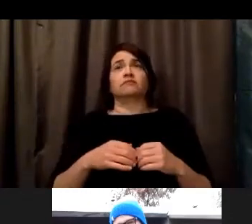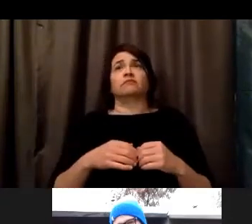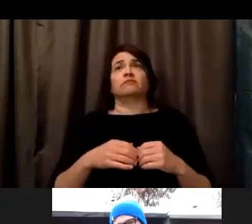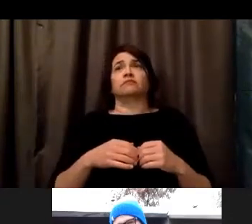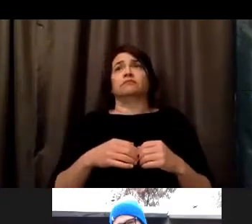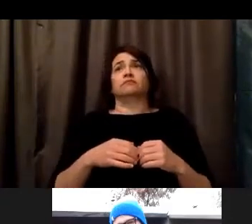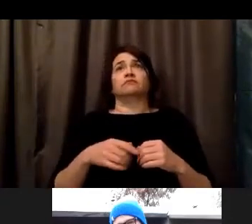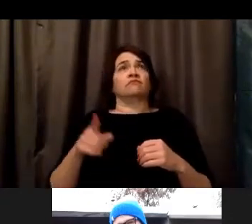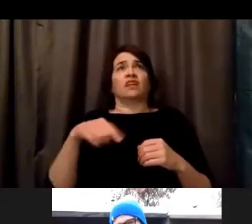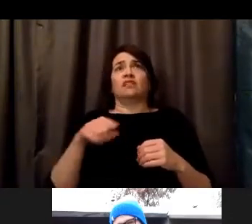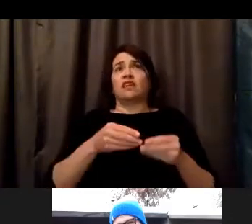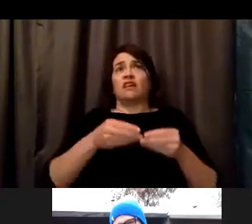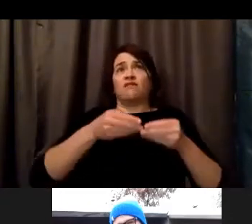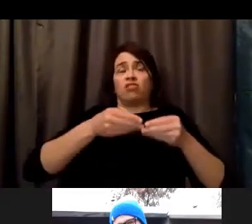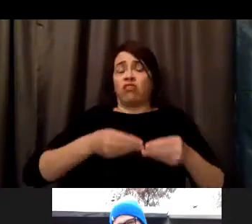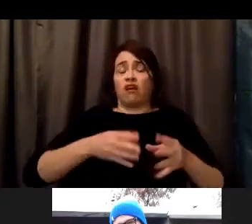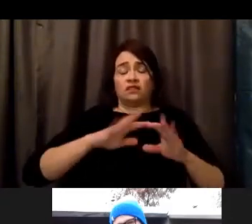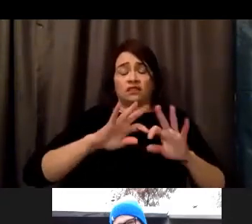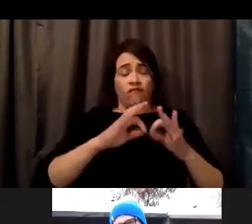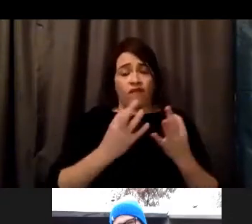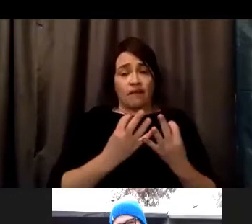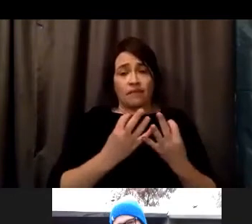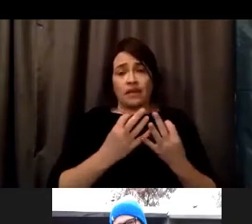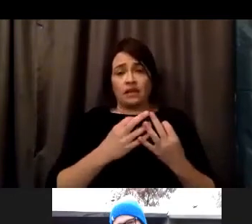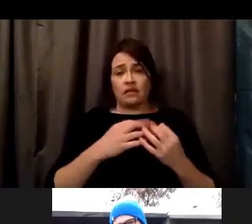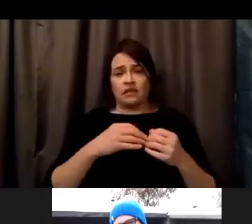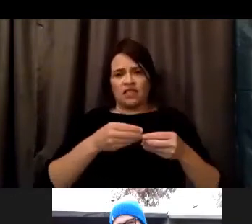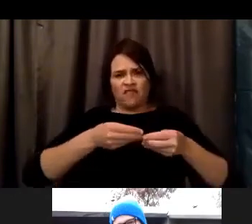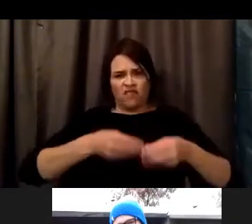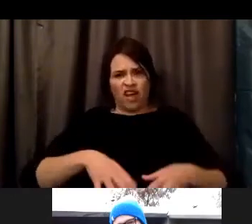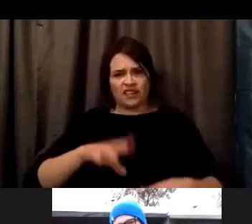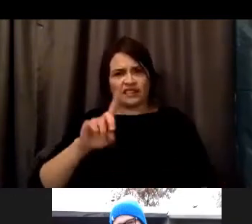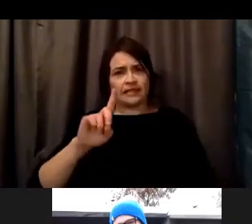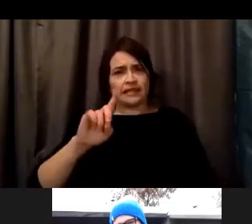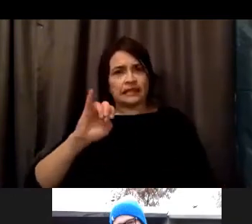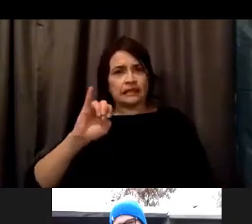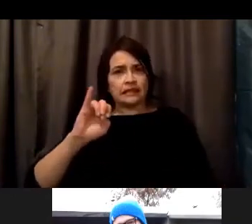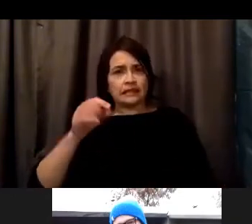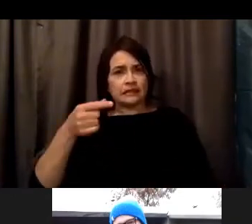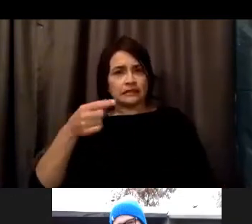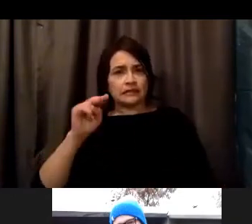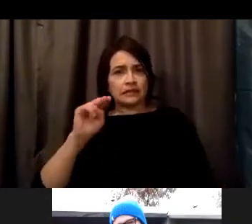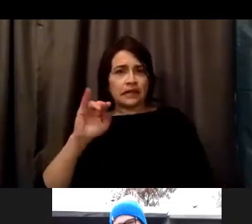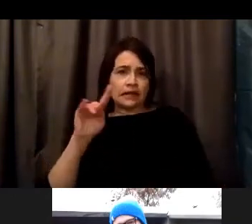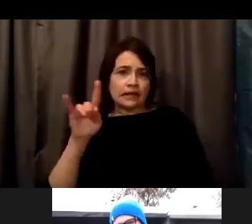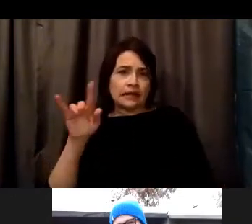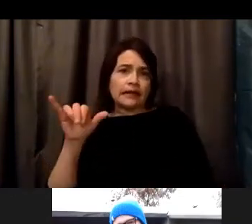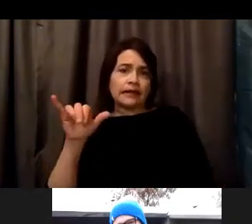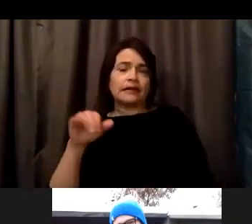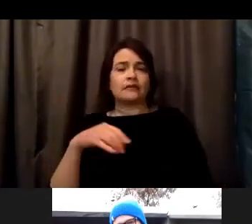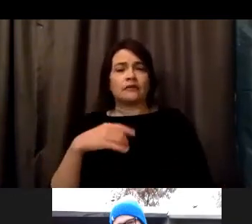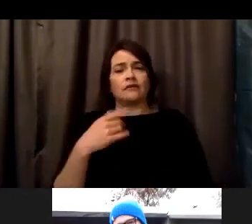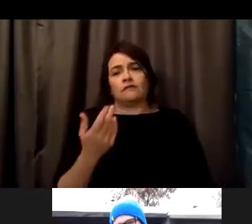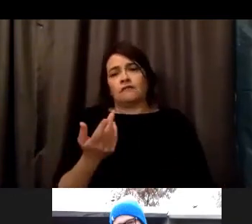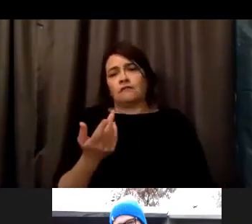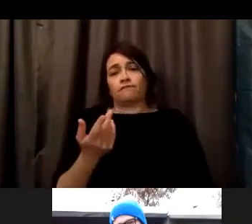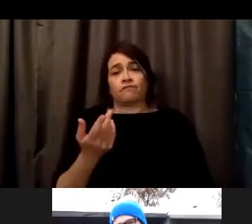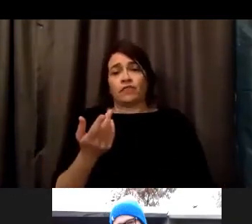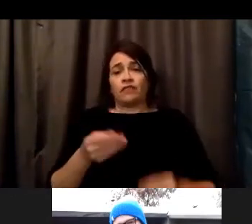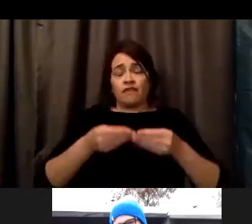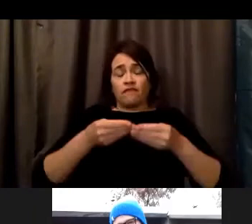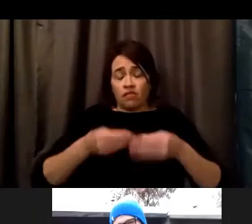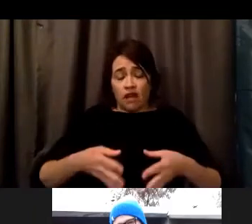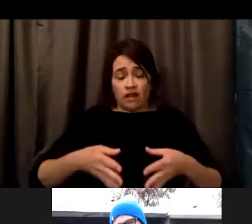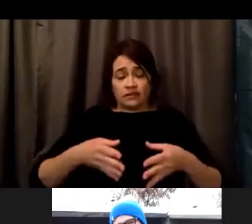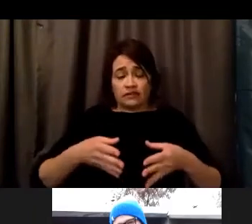entire family lines. So they've lost a lot more than just one misfortune or one